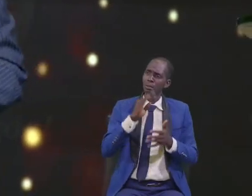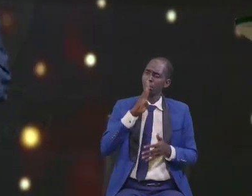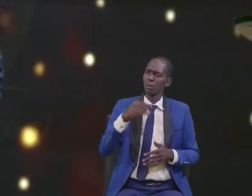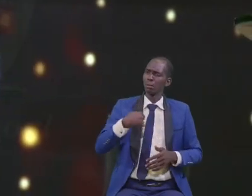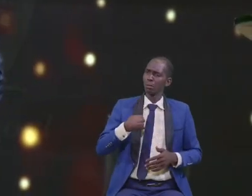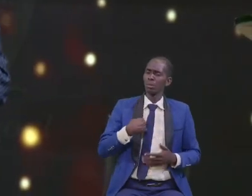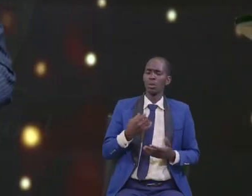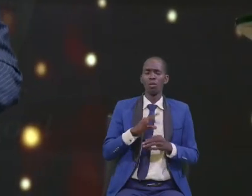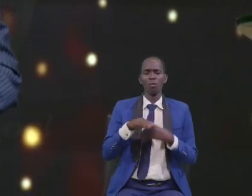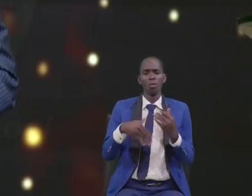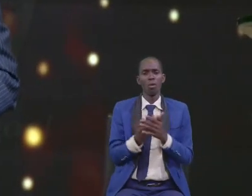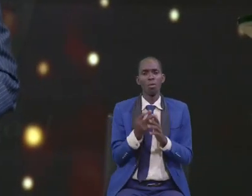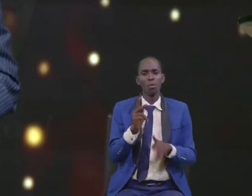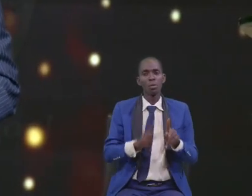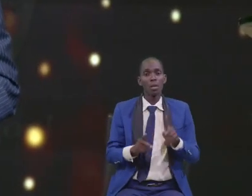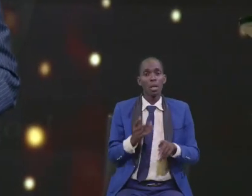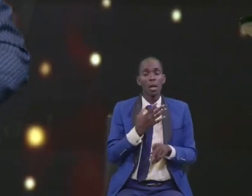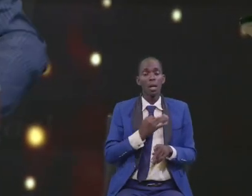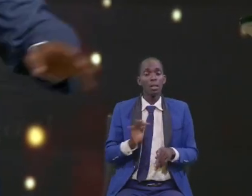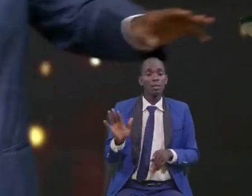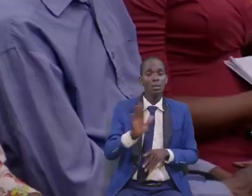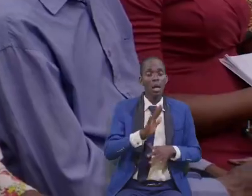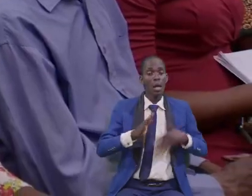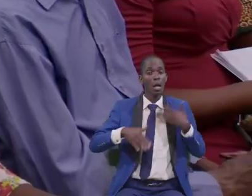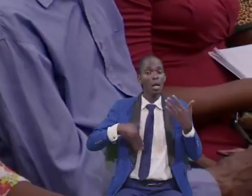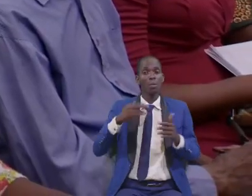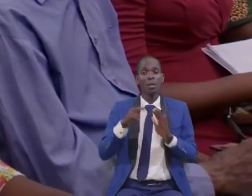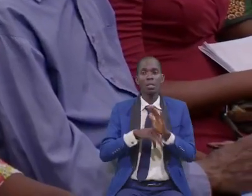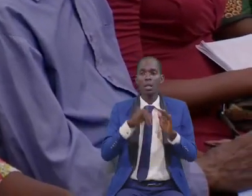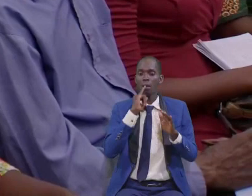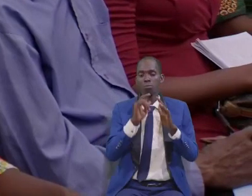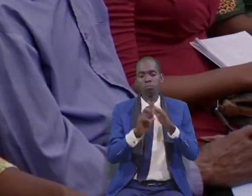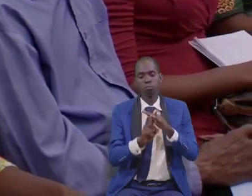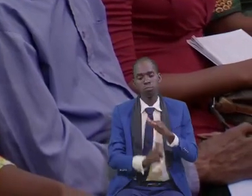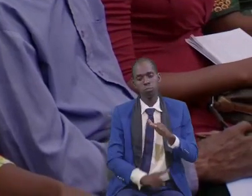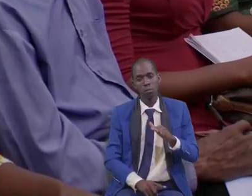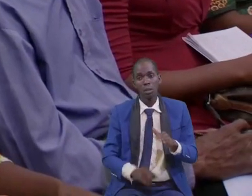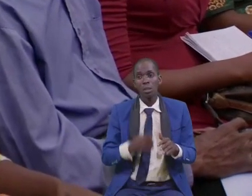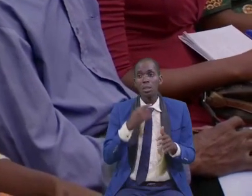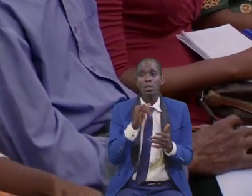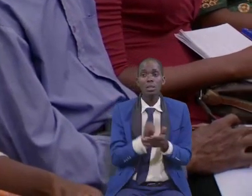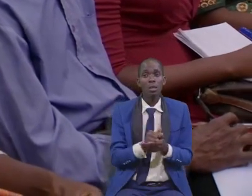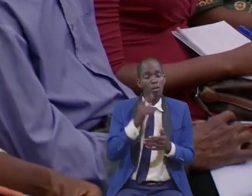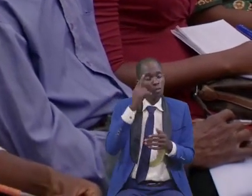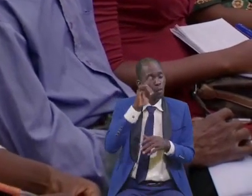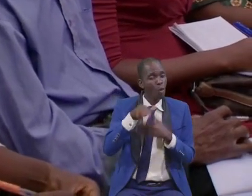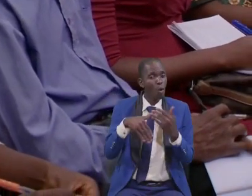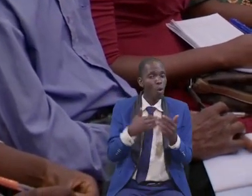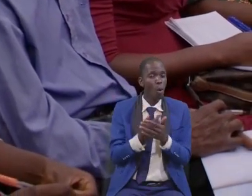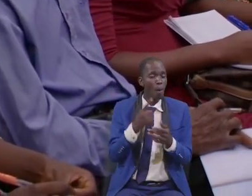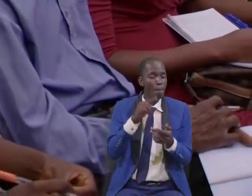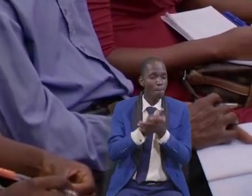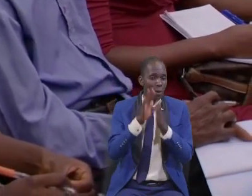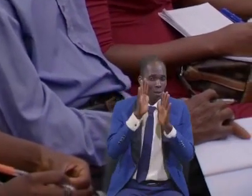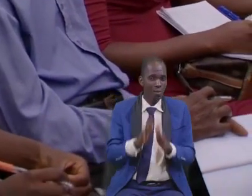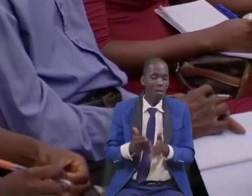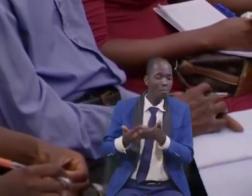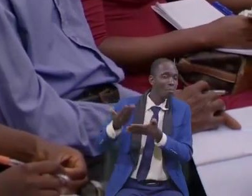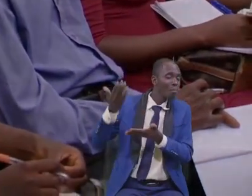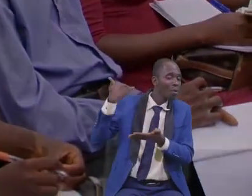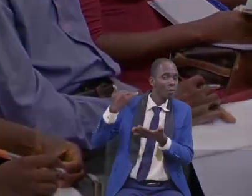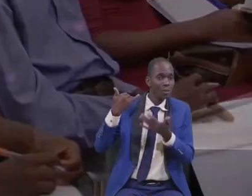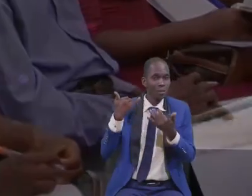me? And their joy is gone. It says, for those believers who are there then, and for